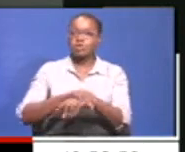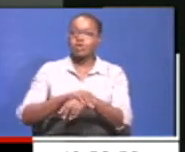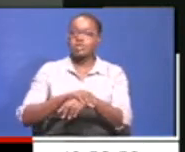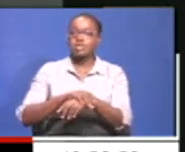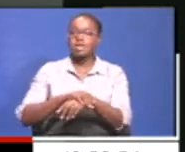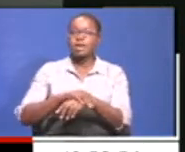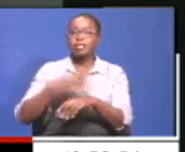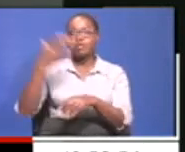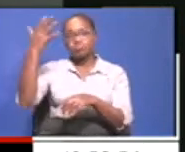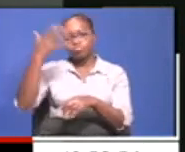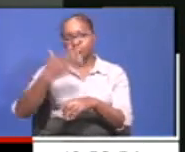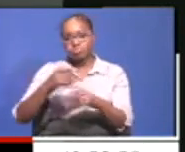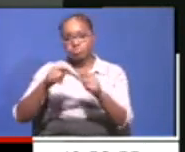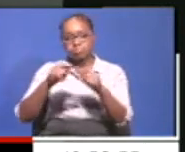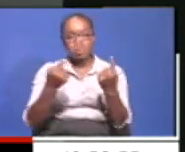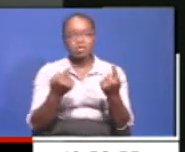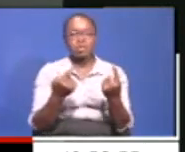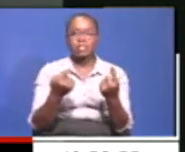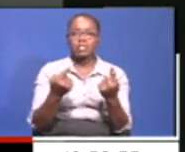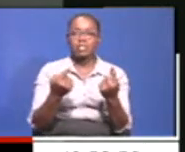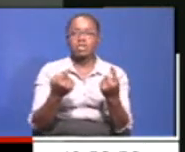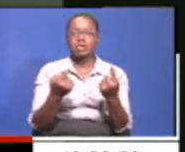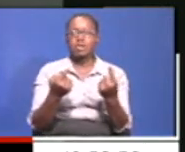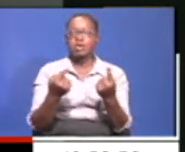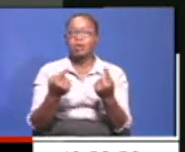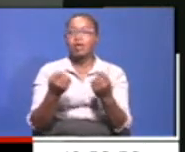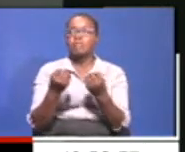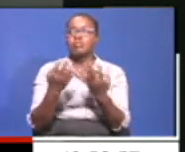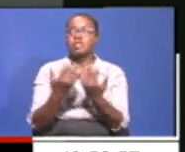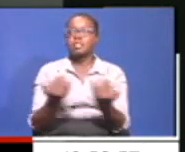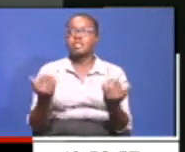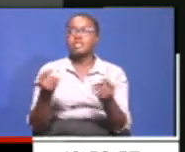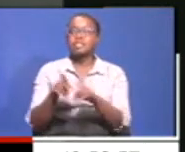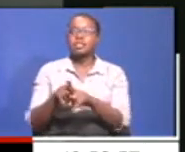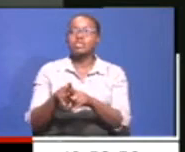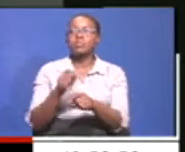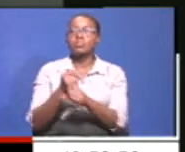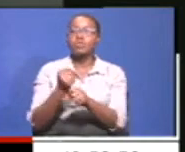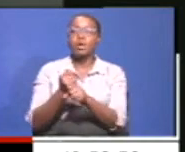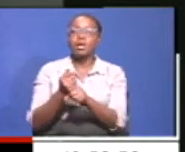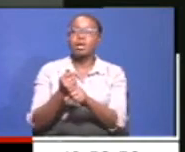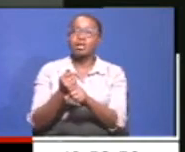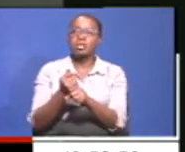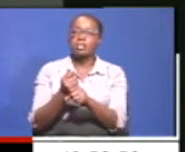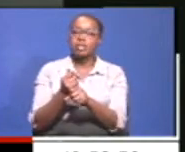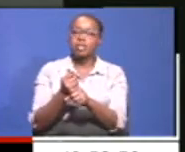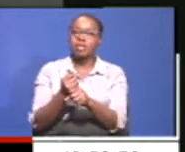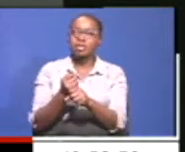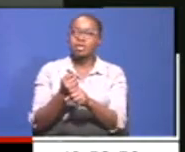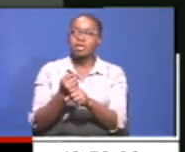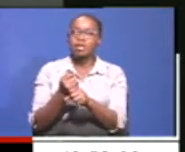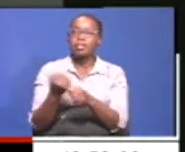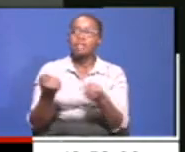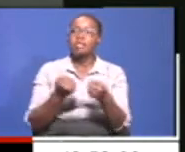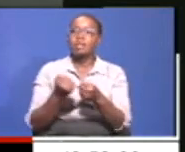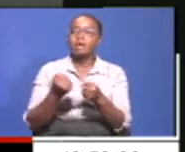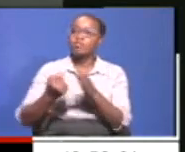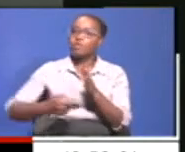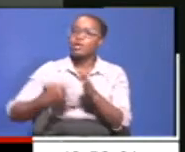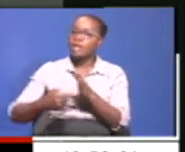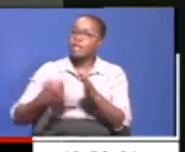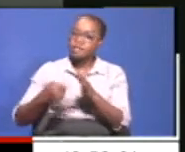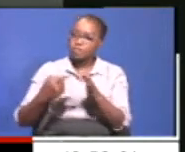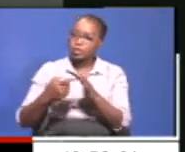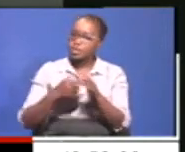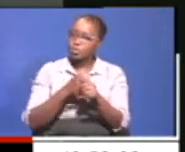we've replaced. There's a few small minor things that still need to be worked on. Otherwise, took the car for a spin and it goes really well.